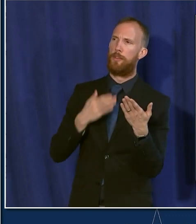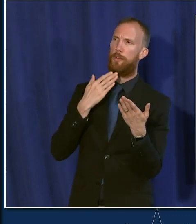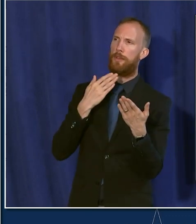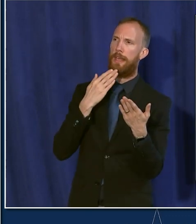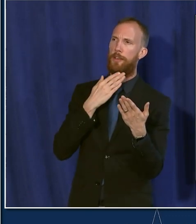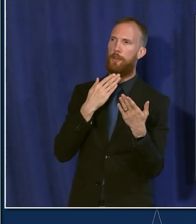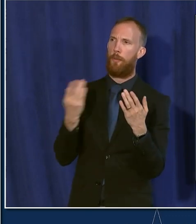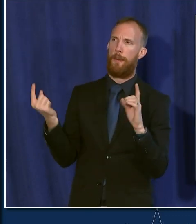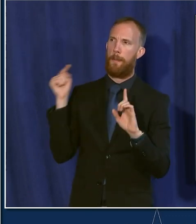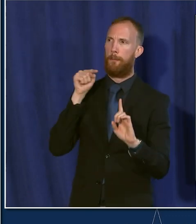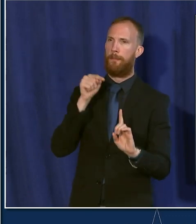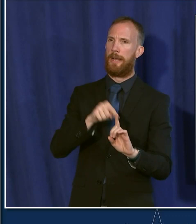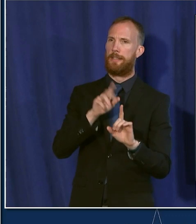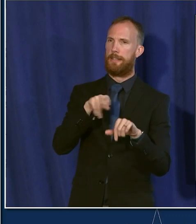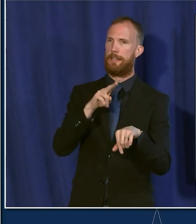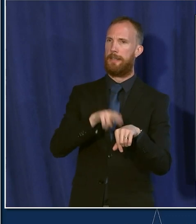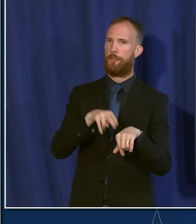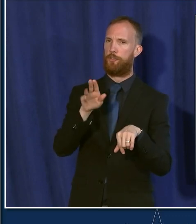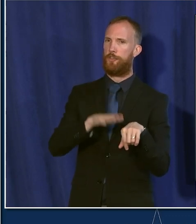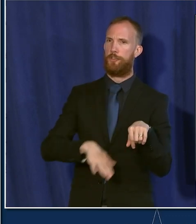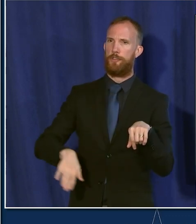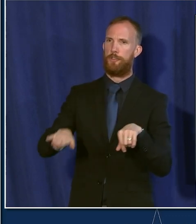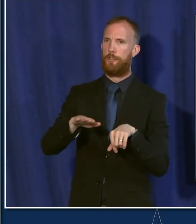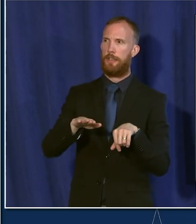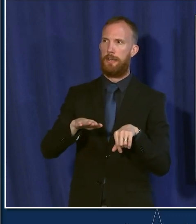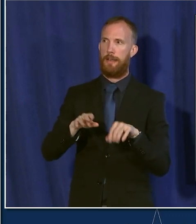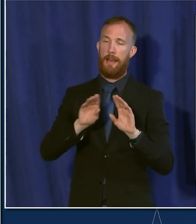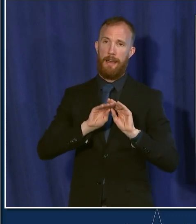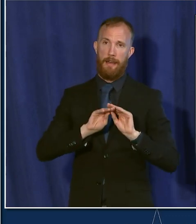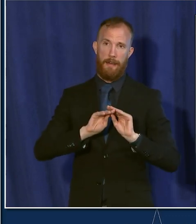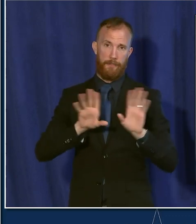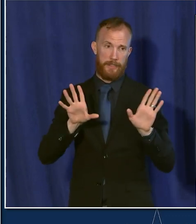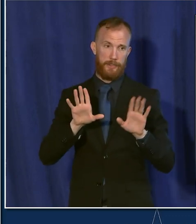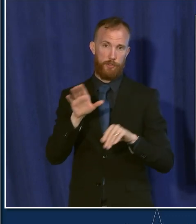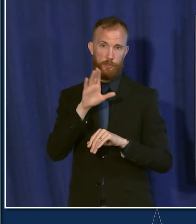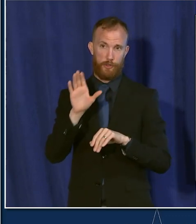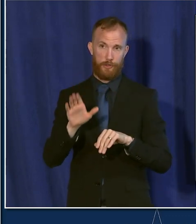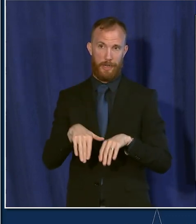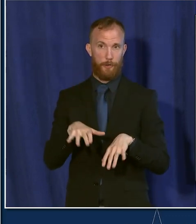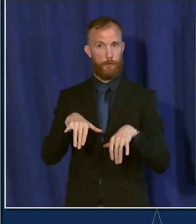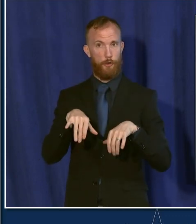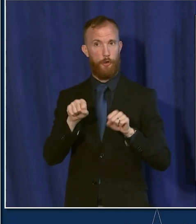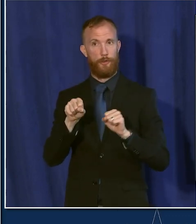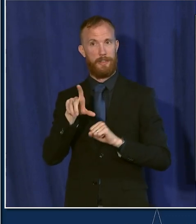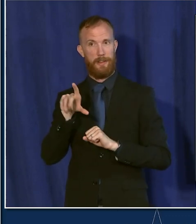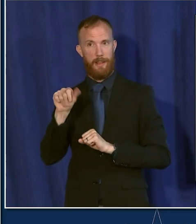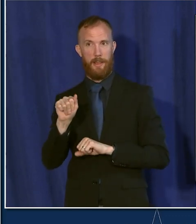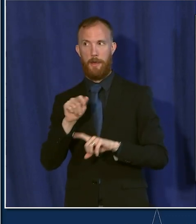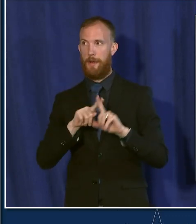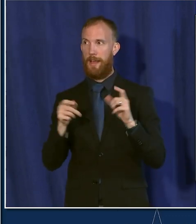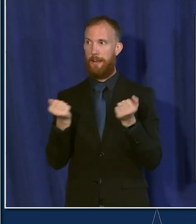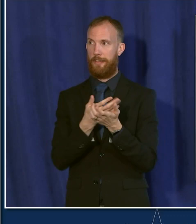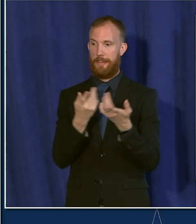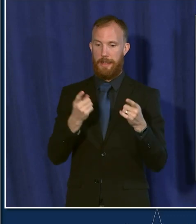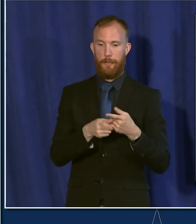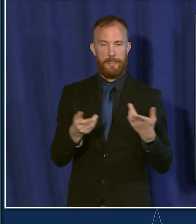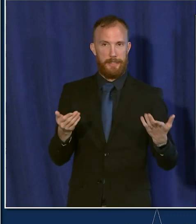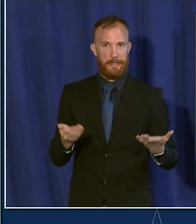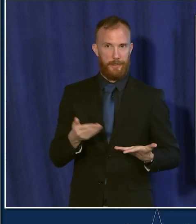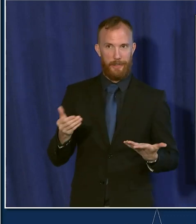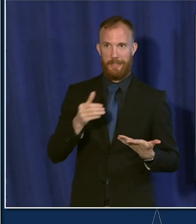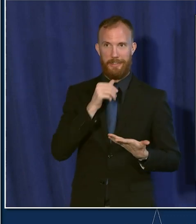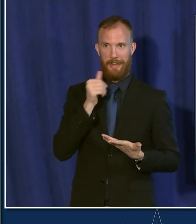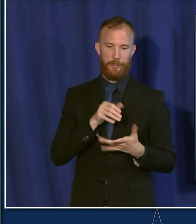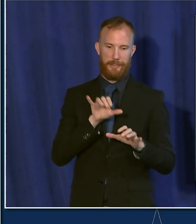the national picture, we're talking about Lolla. Obviously, Chicago's the host city, but what happens in Lolla is not going to stay in Lolla. Are there